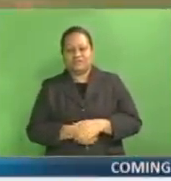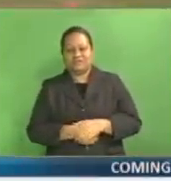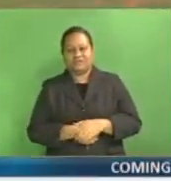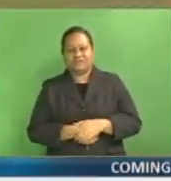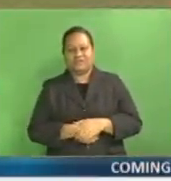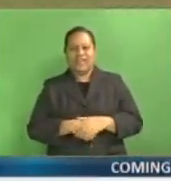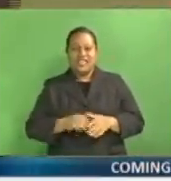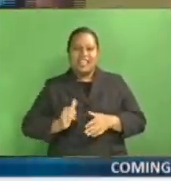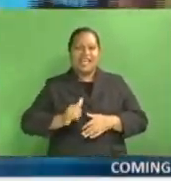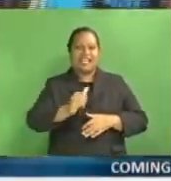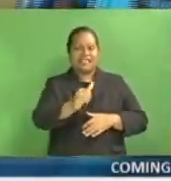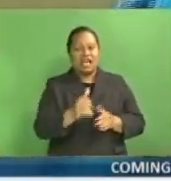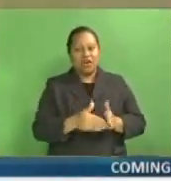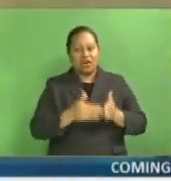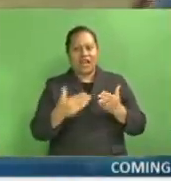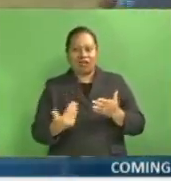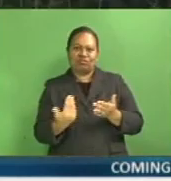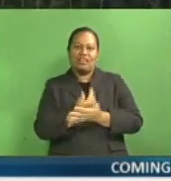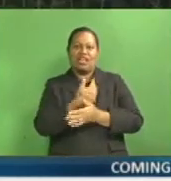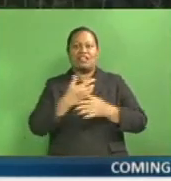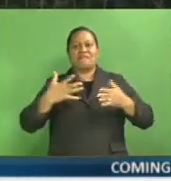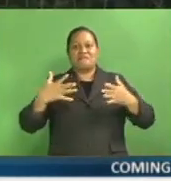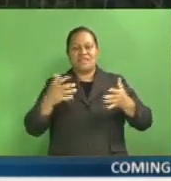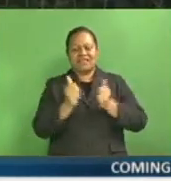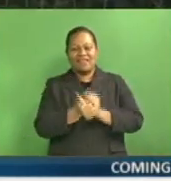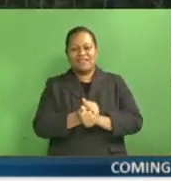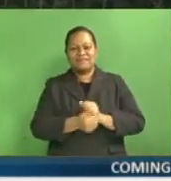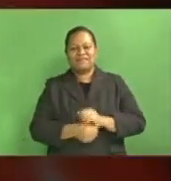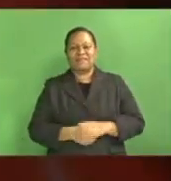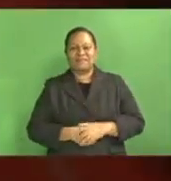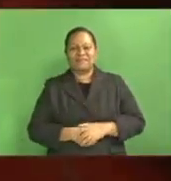And Yasawa ready to enter the big league. This and more coming up.